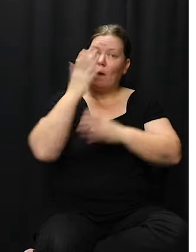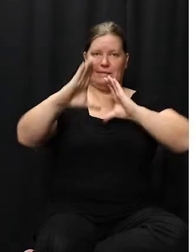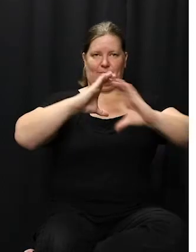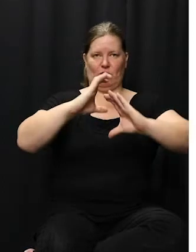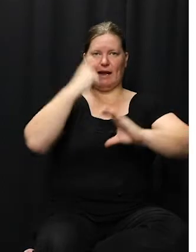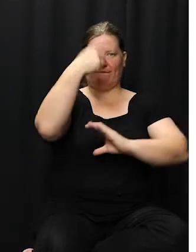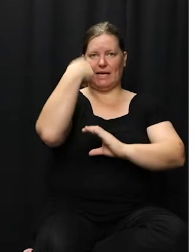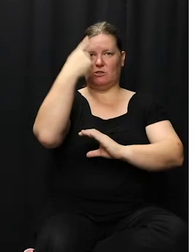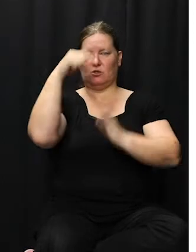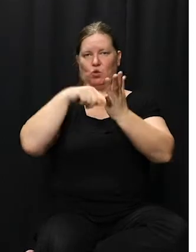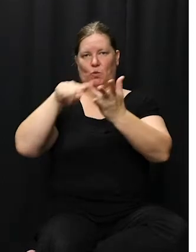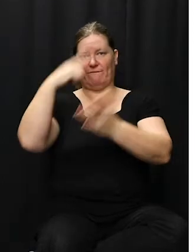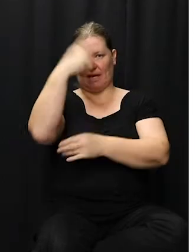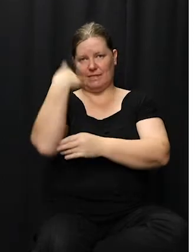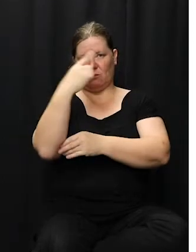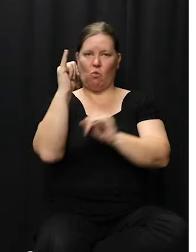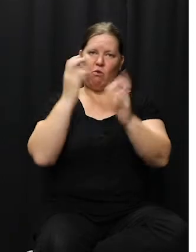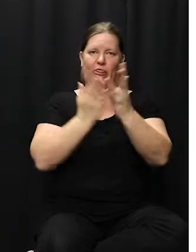air.